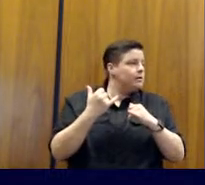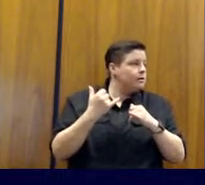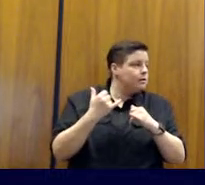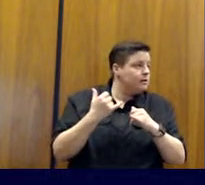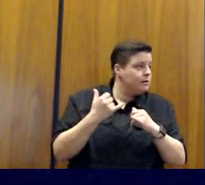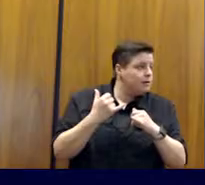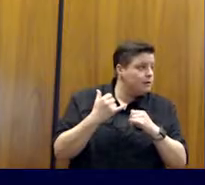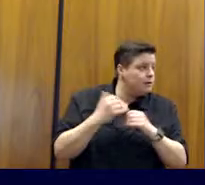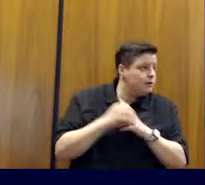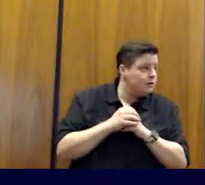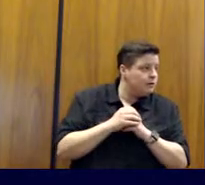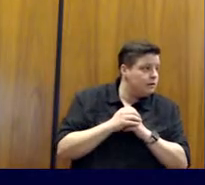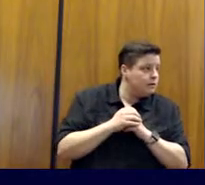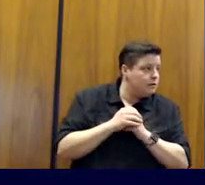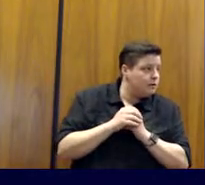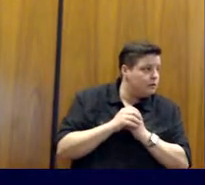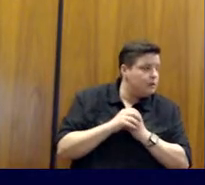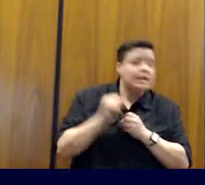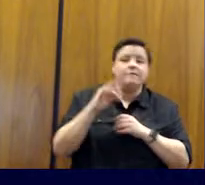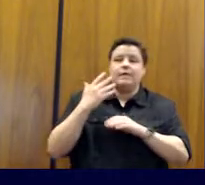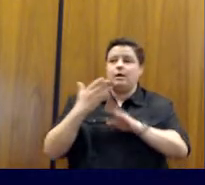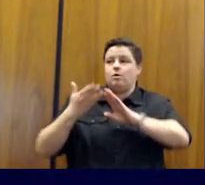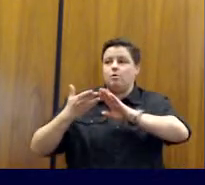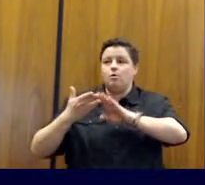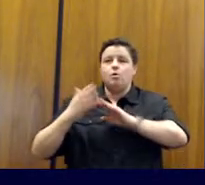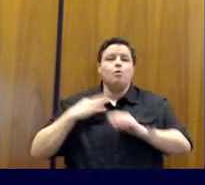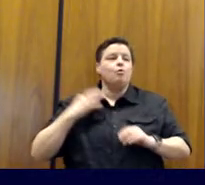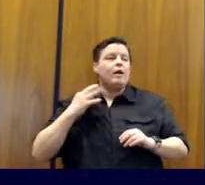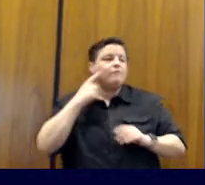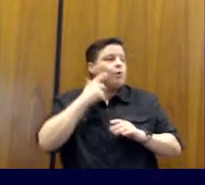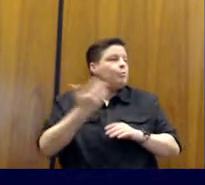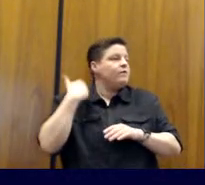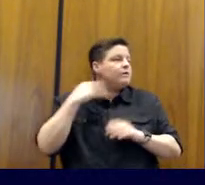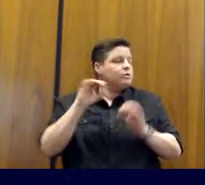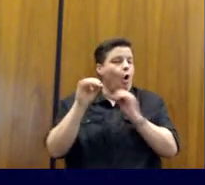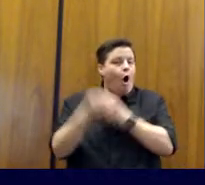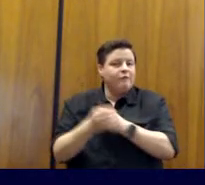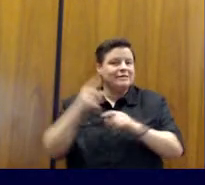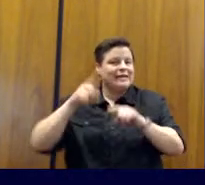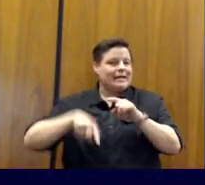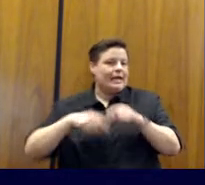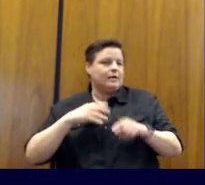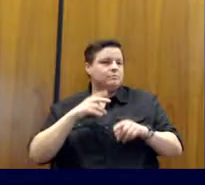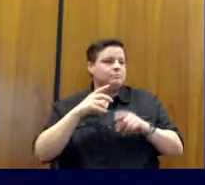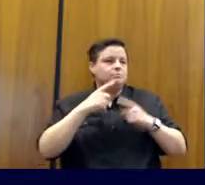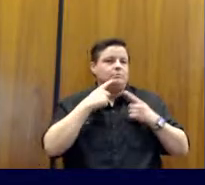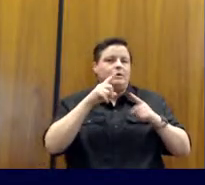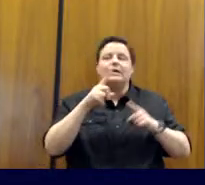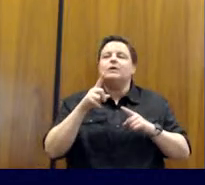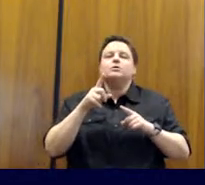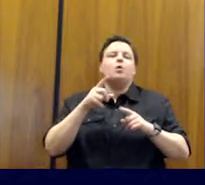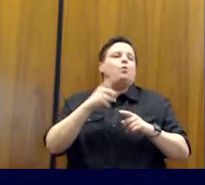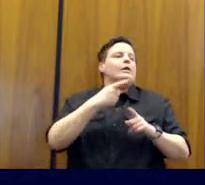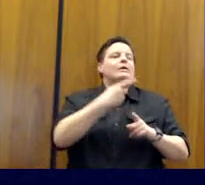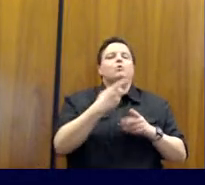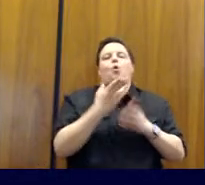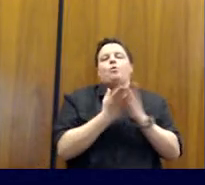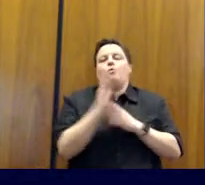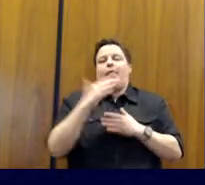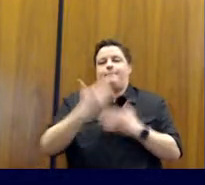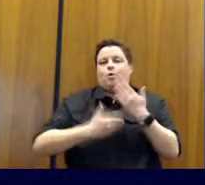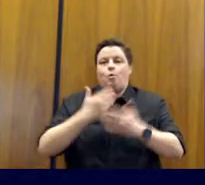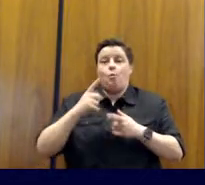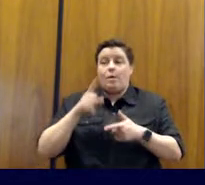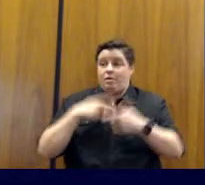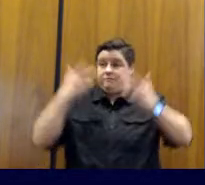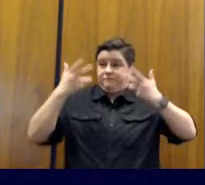for a previous office, on their campaign finance funds, not being behind on those. So he's going through that process. Then, once they're through